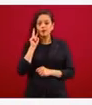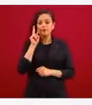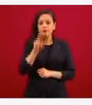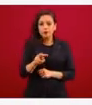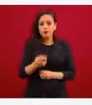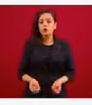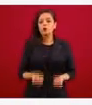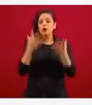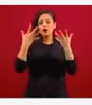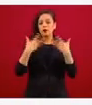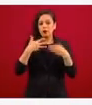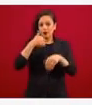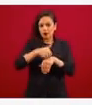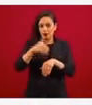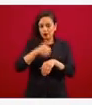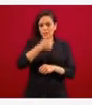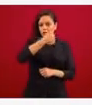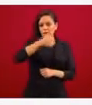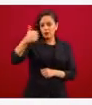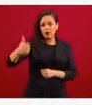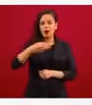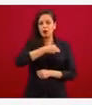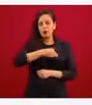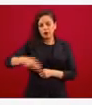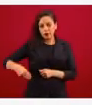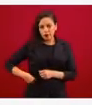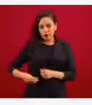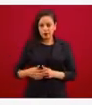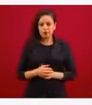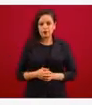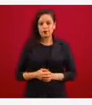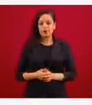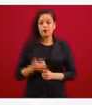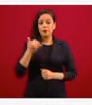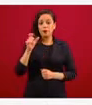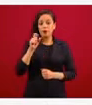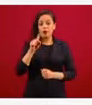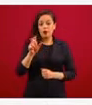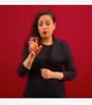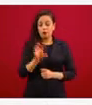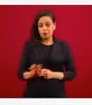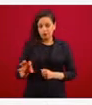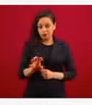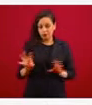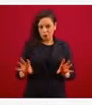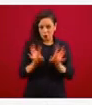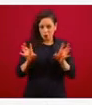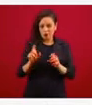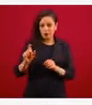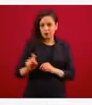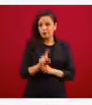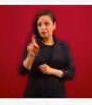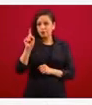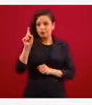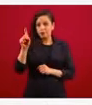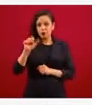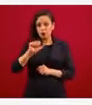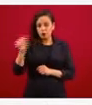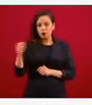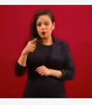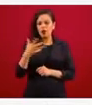You can zoom in, zoom out, you can appreciate exactly which municipalities